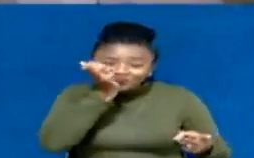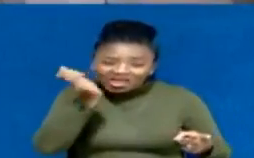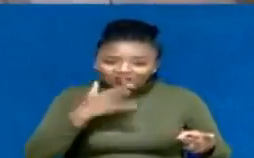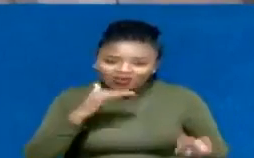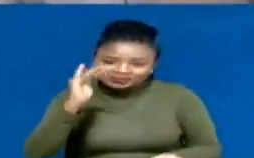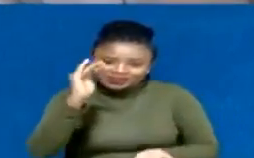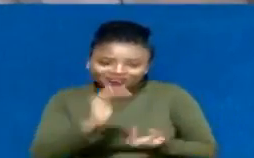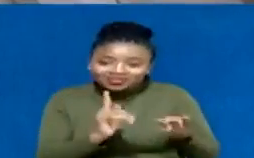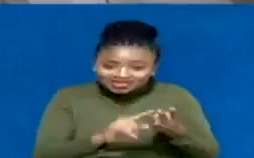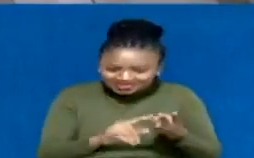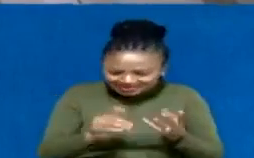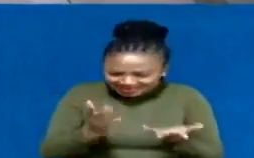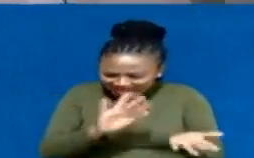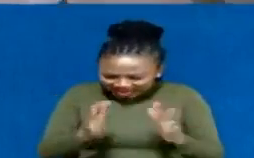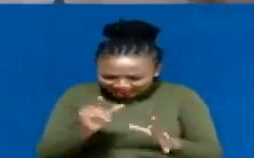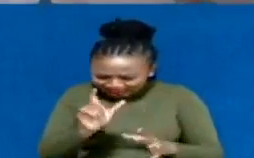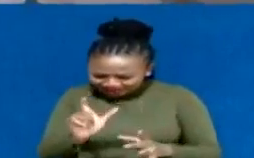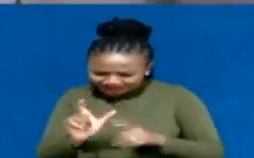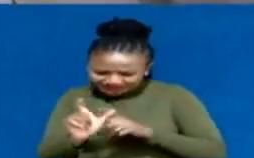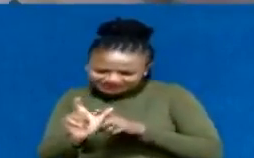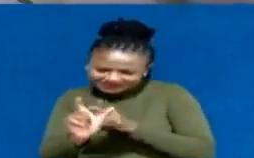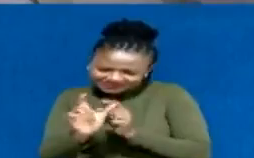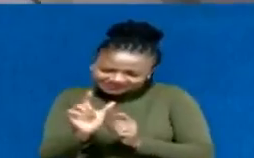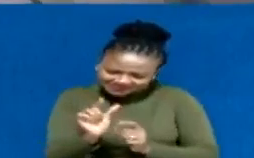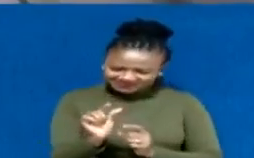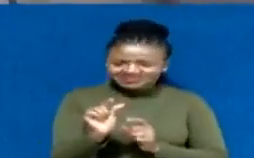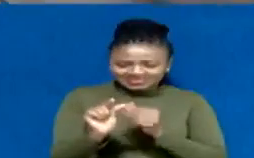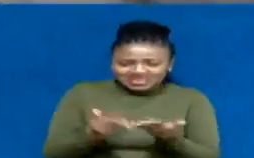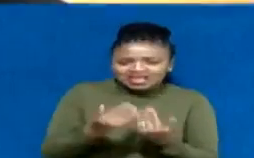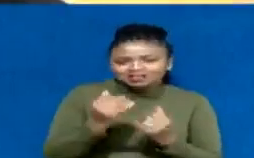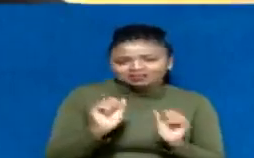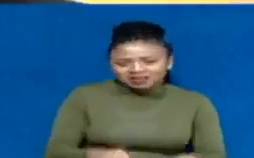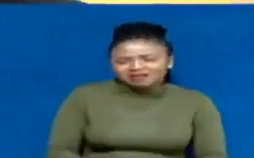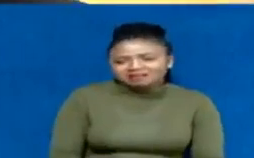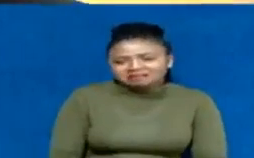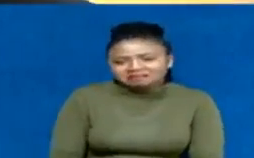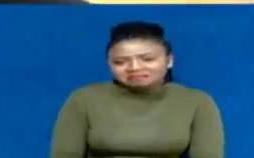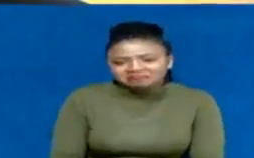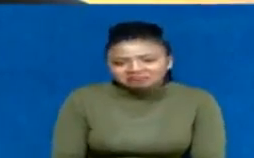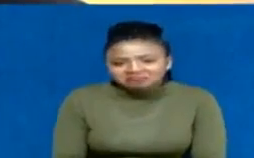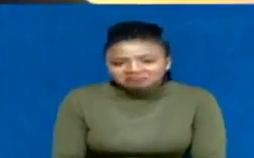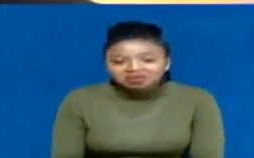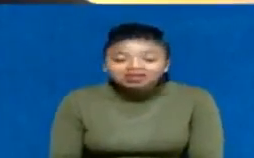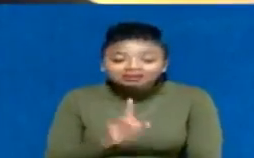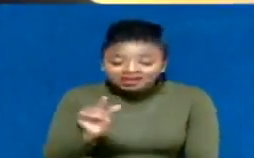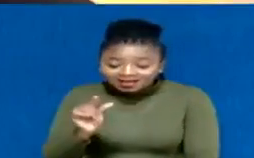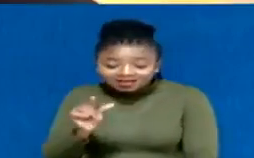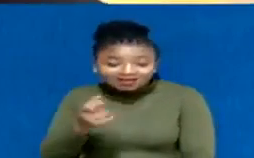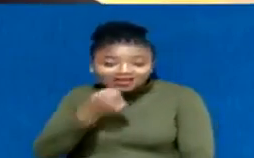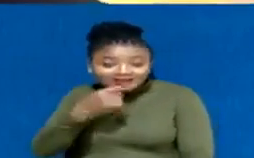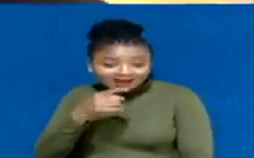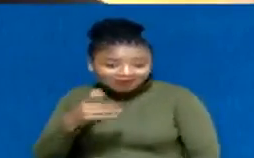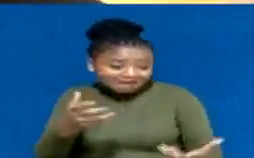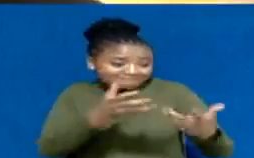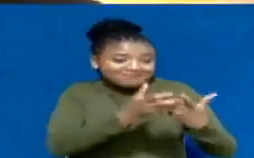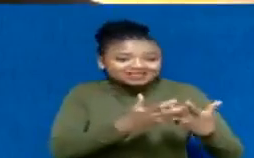the reduction in size of the tablet will make dosage more accurate. The dosing is really based on body weight, and